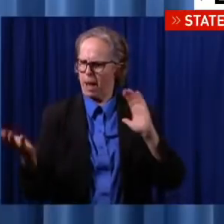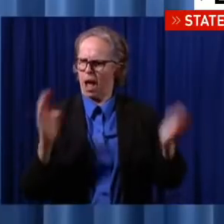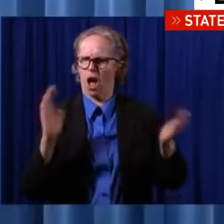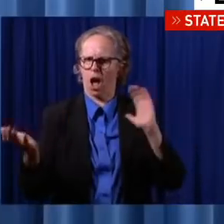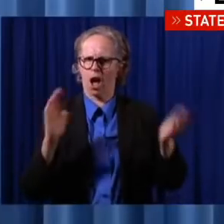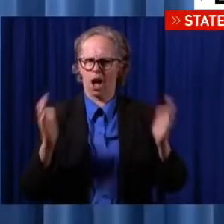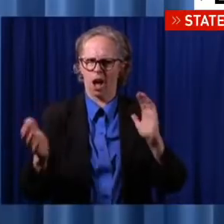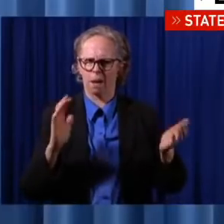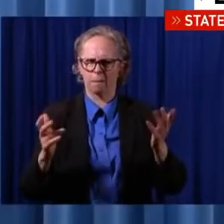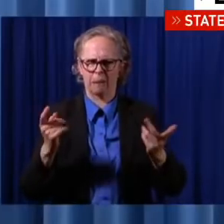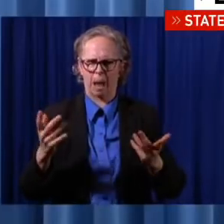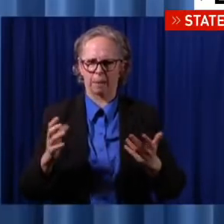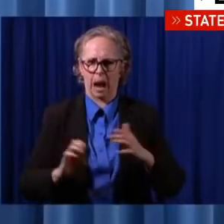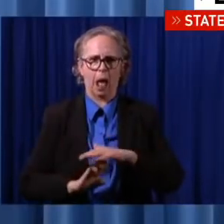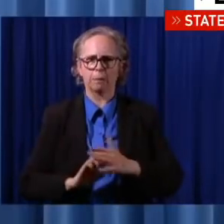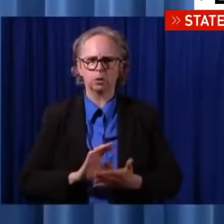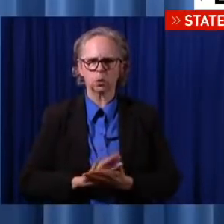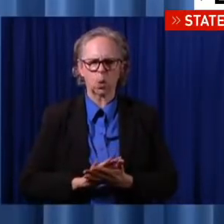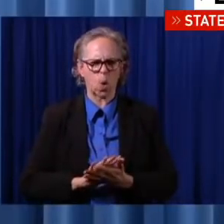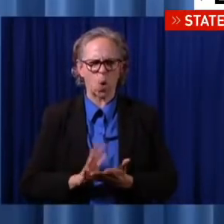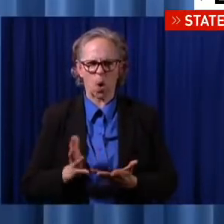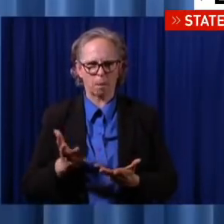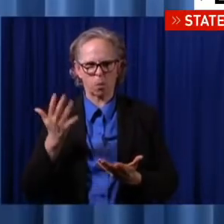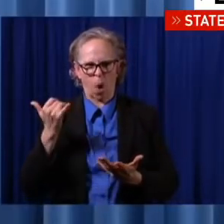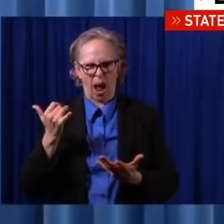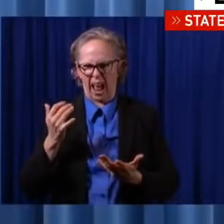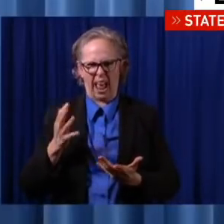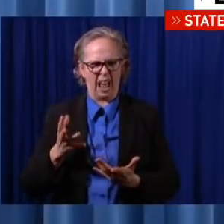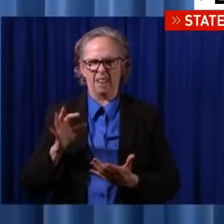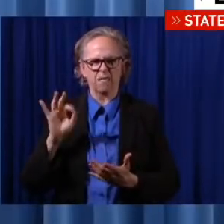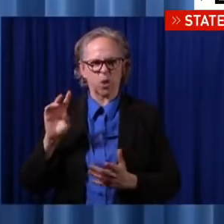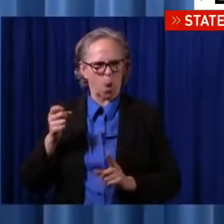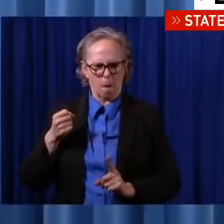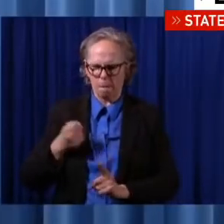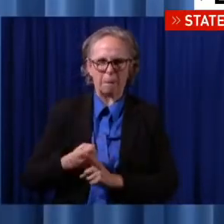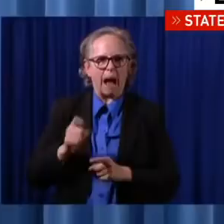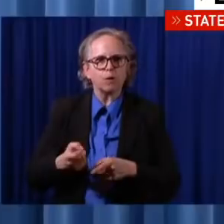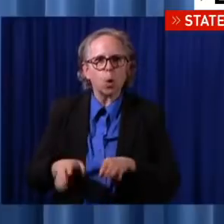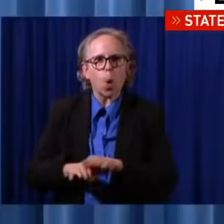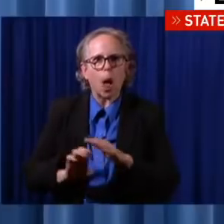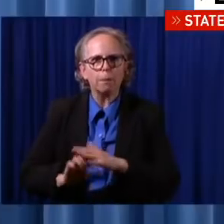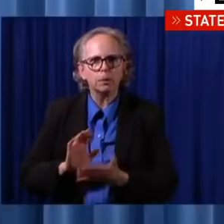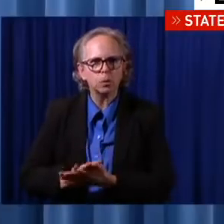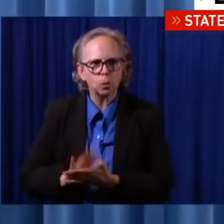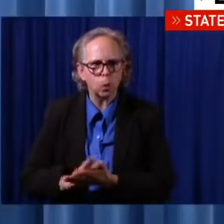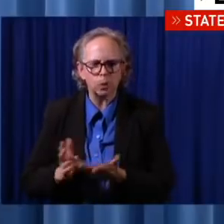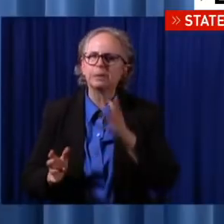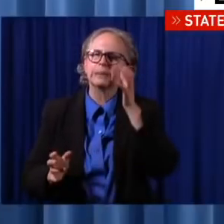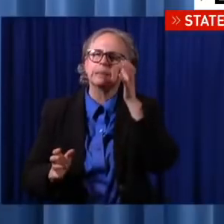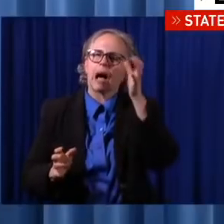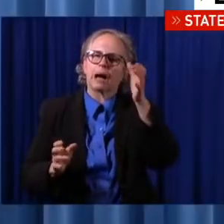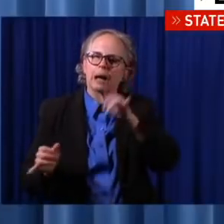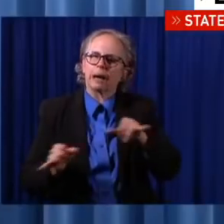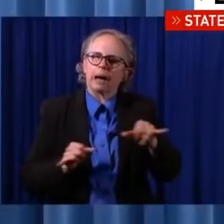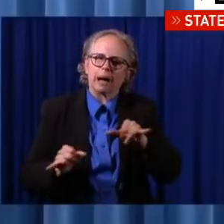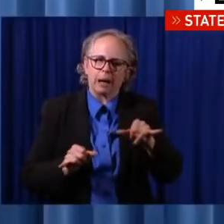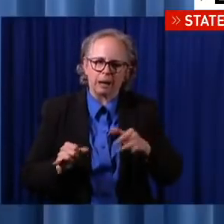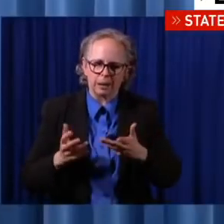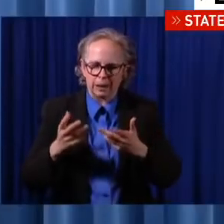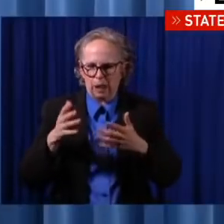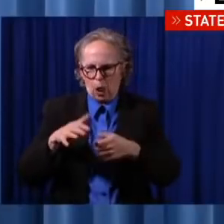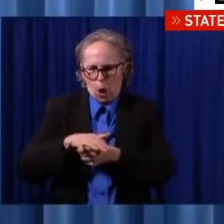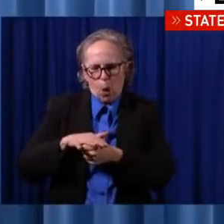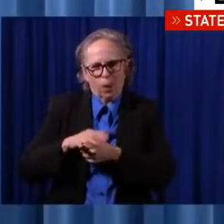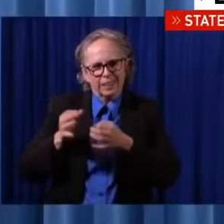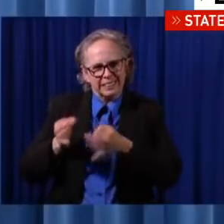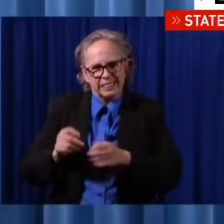elementary school, because of flu there, might have to close down, that is a local decision. So